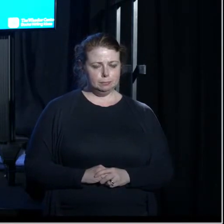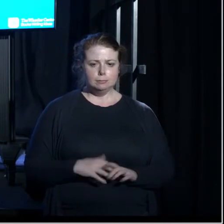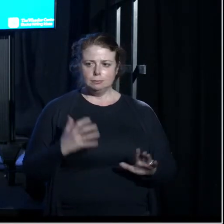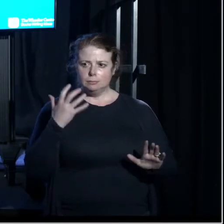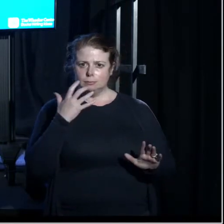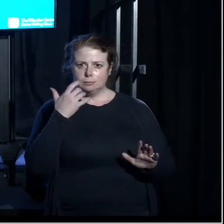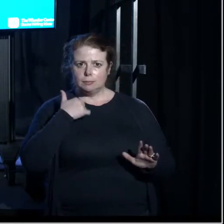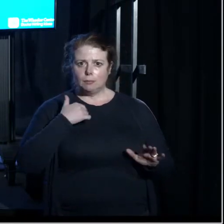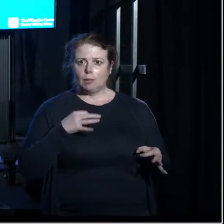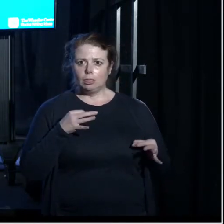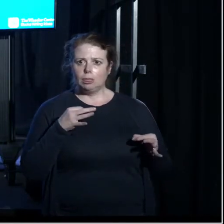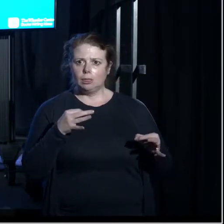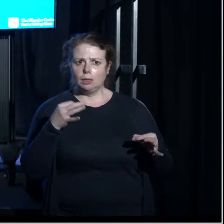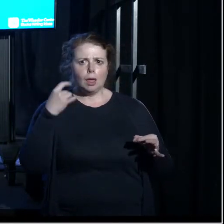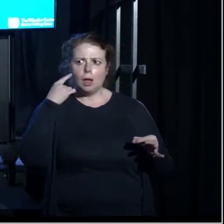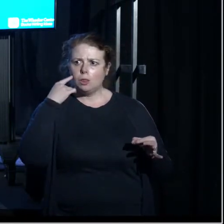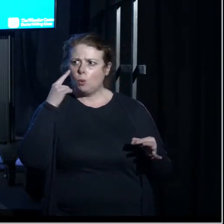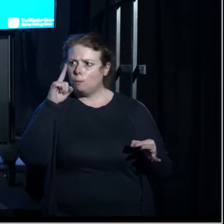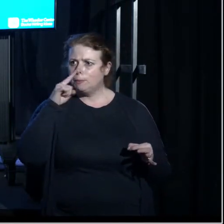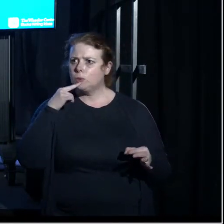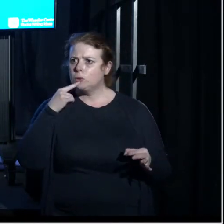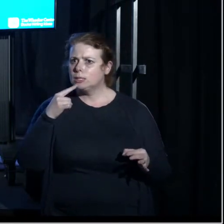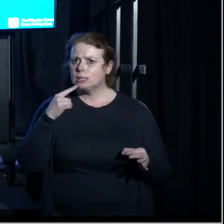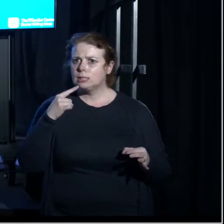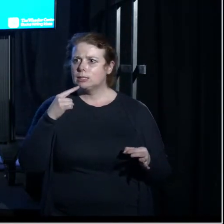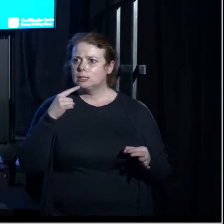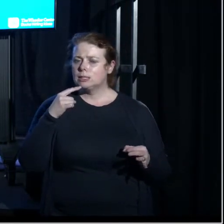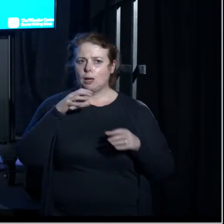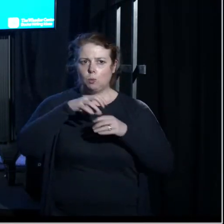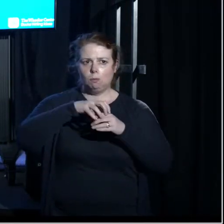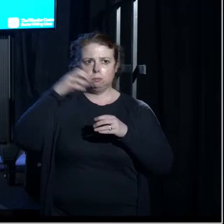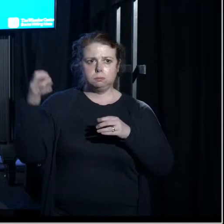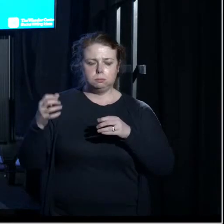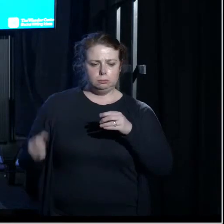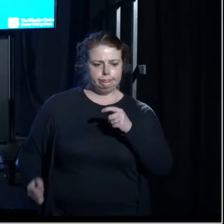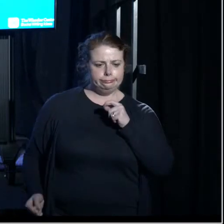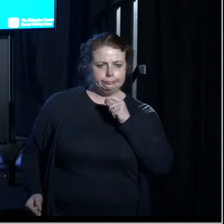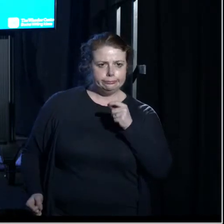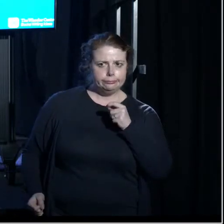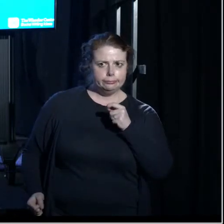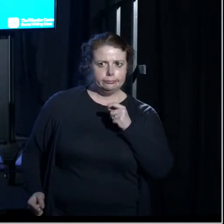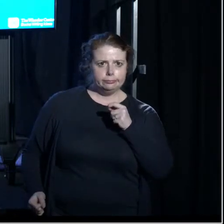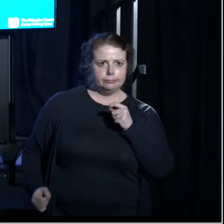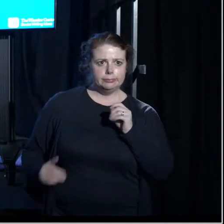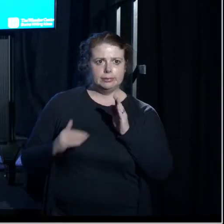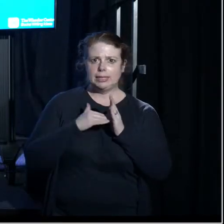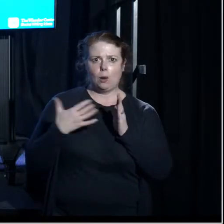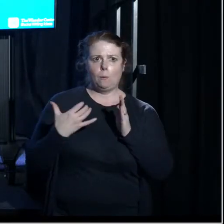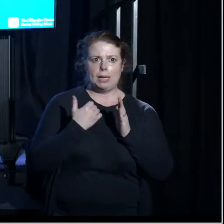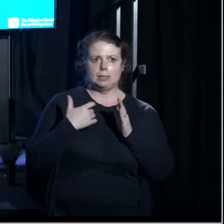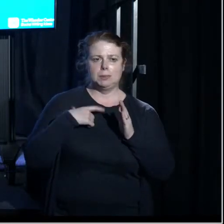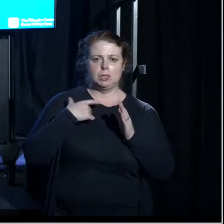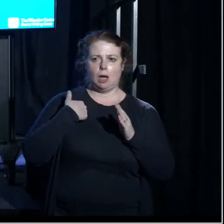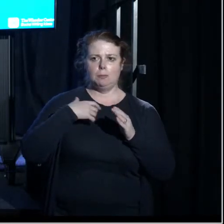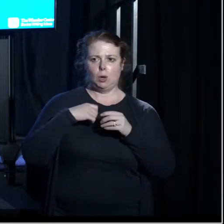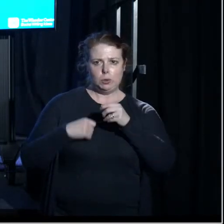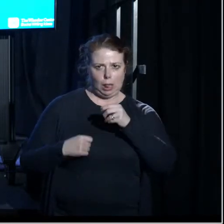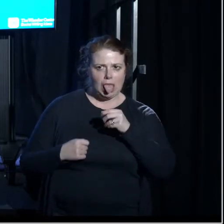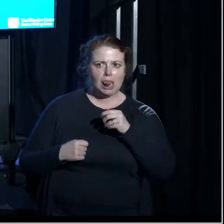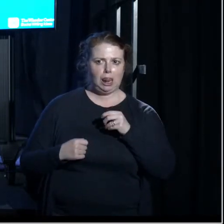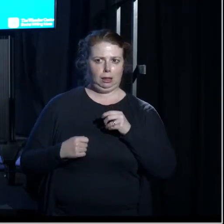Sorry for my delay. I thought someone said they were taking the cover off the mic, but you'll have to do it now because I'm going to lick it.